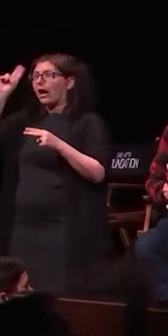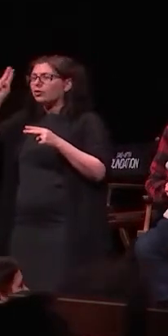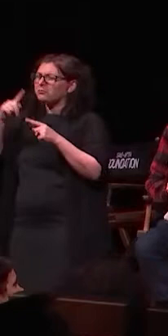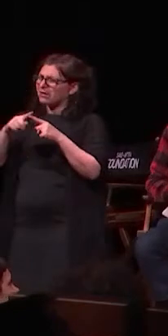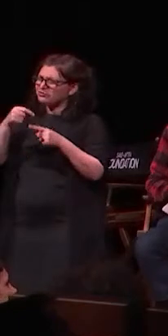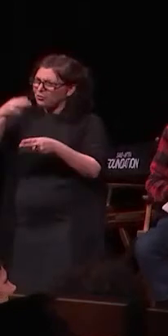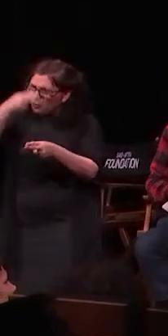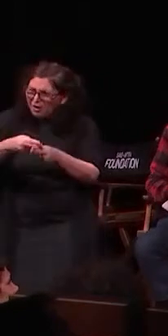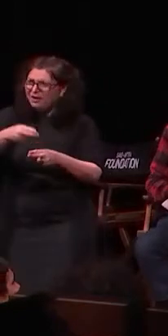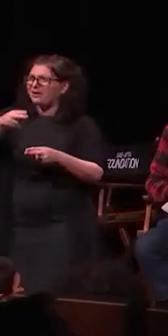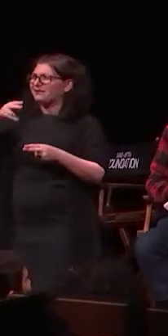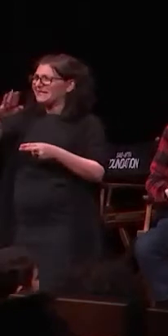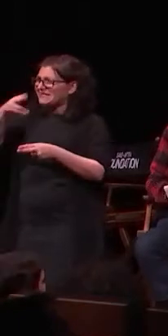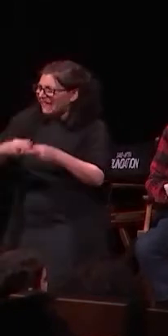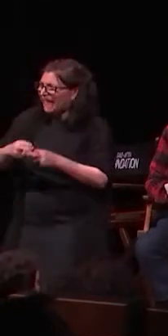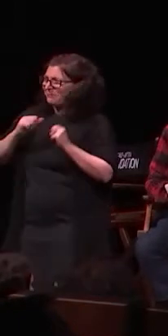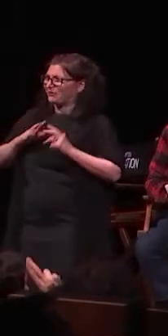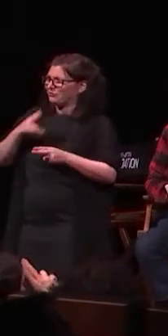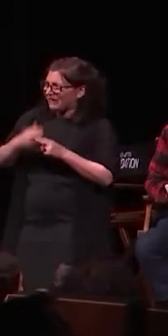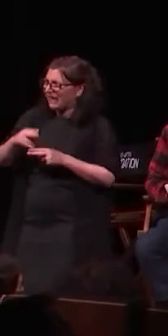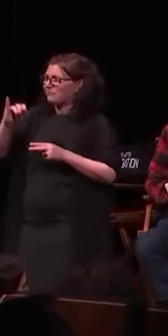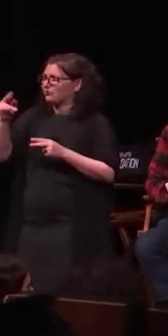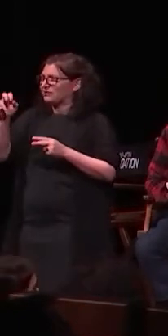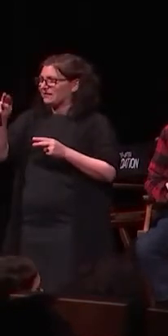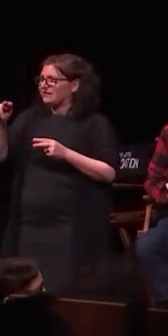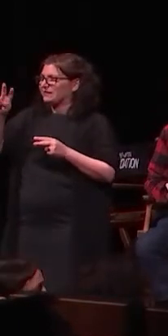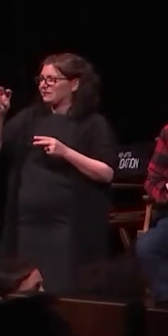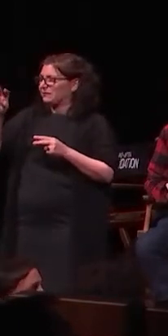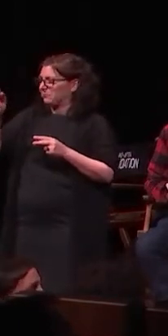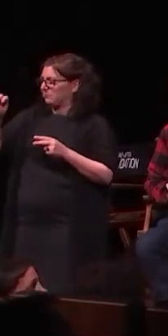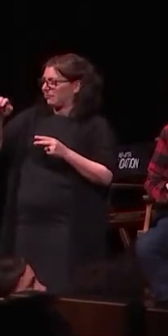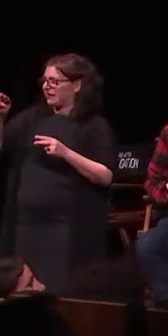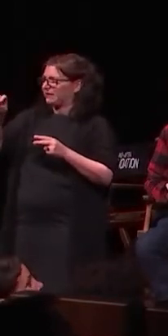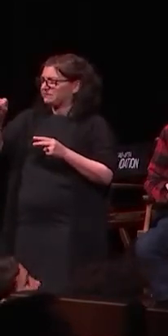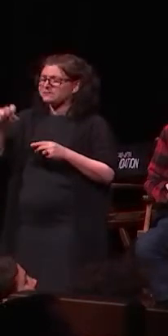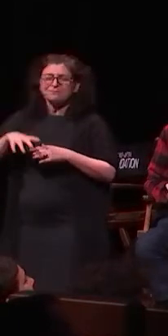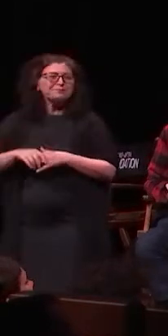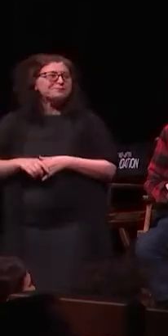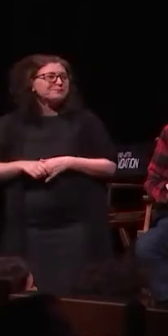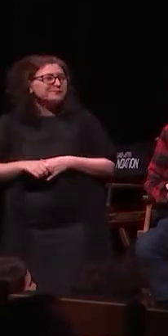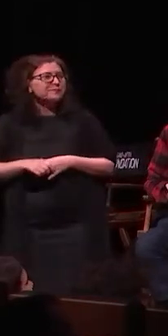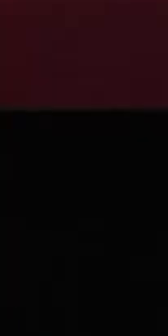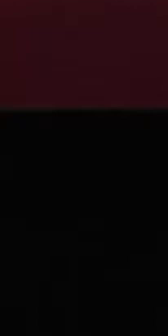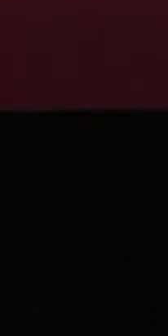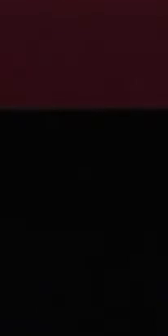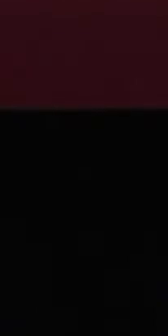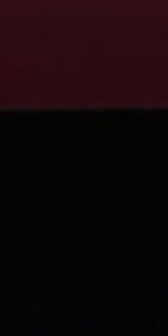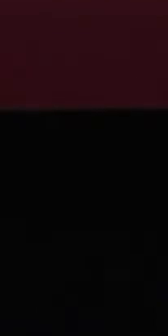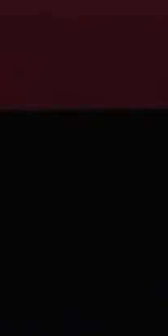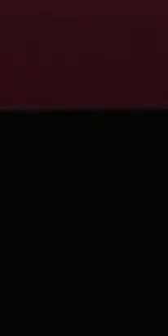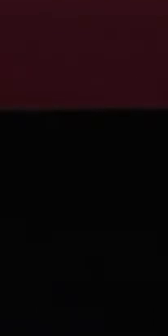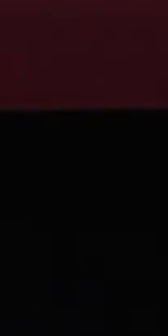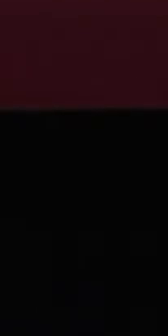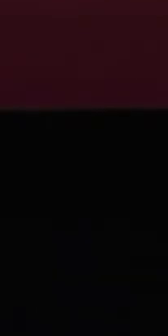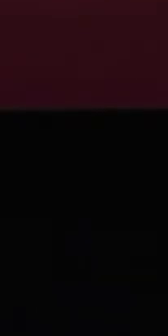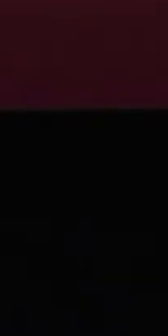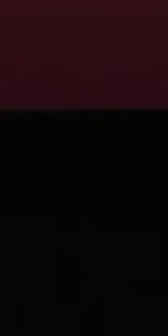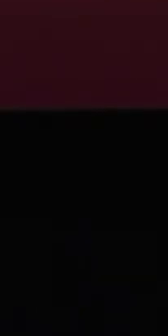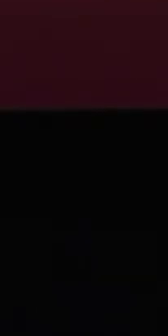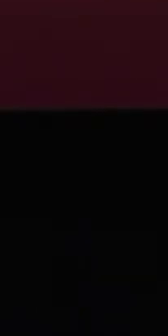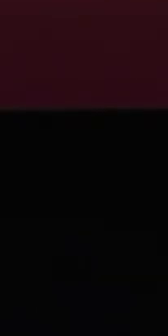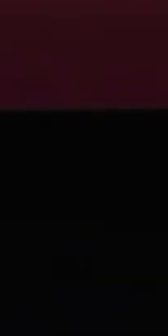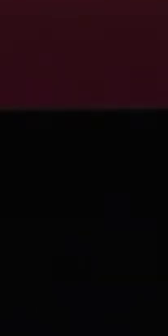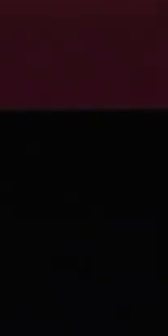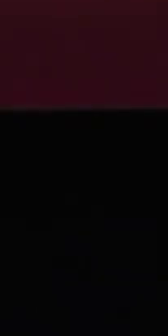right to have his name mentioned. Thank you. Okay, so Redefined is my thesis short film.